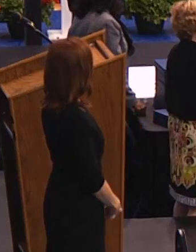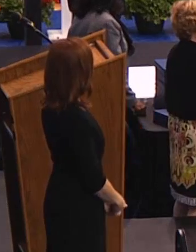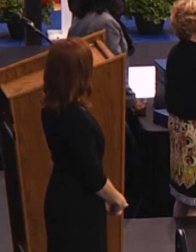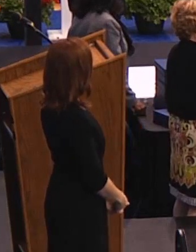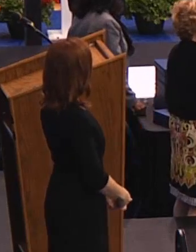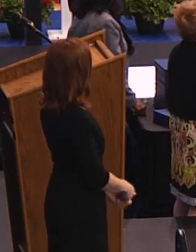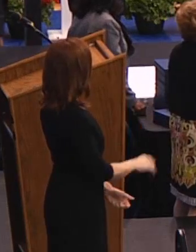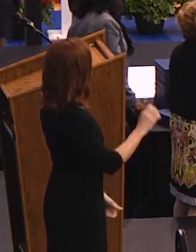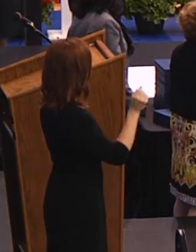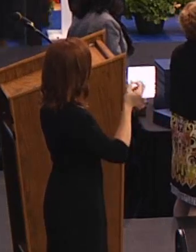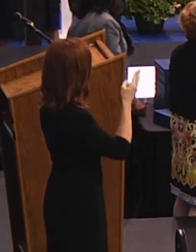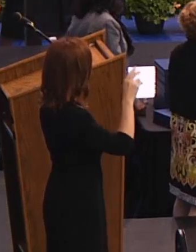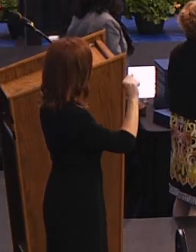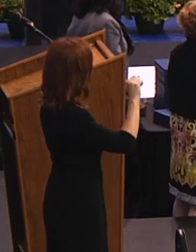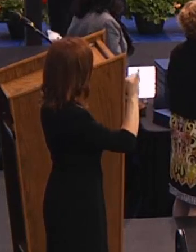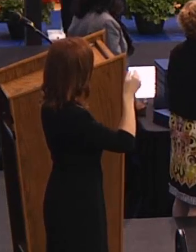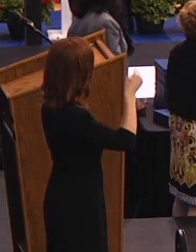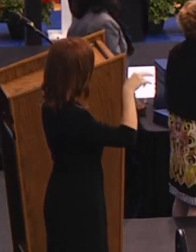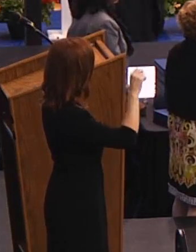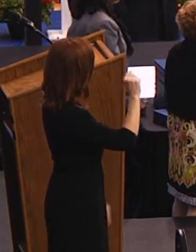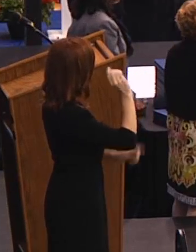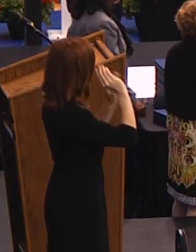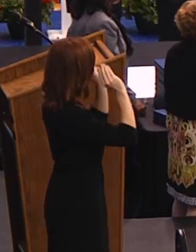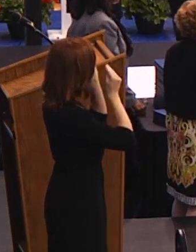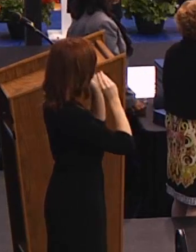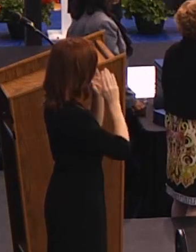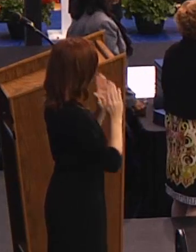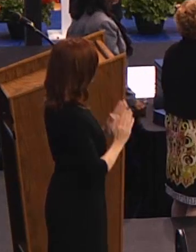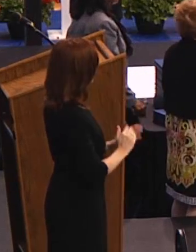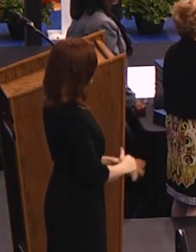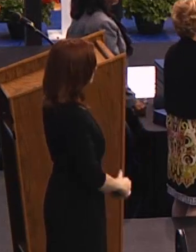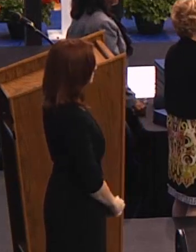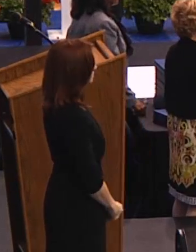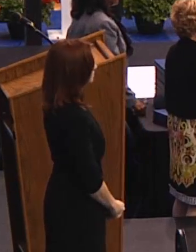Sue Ann Thompson Jones, Cosmetology.